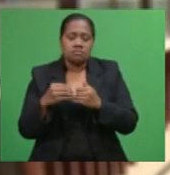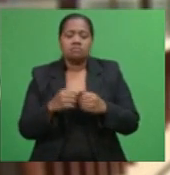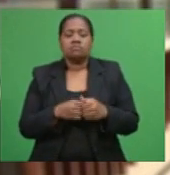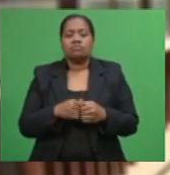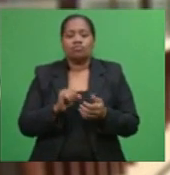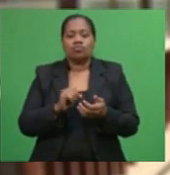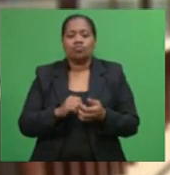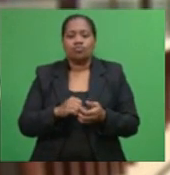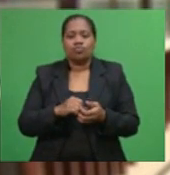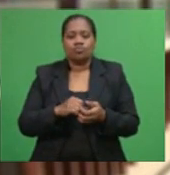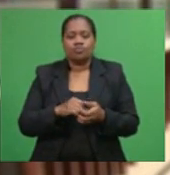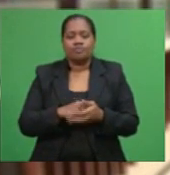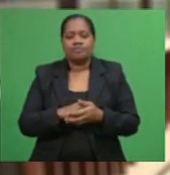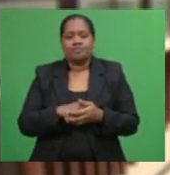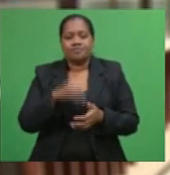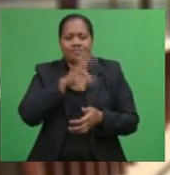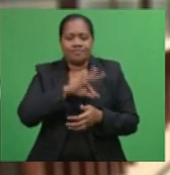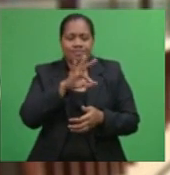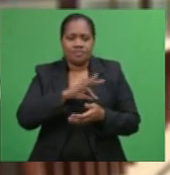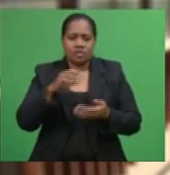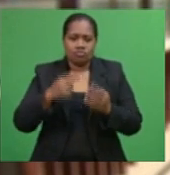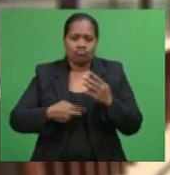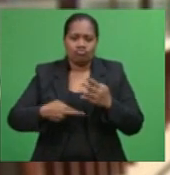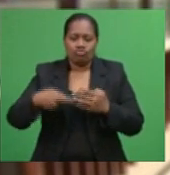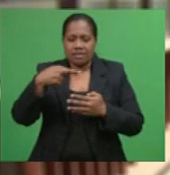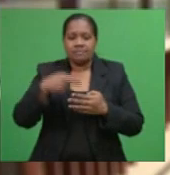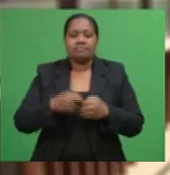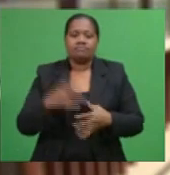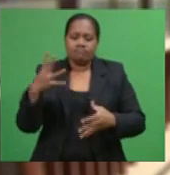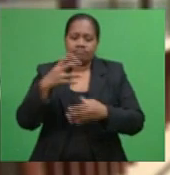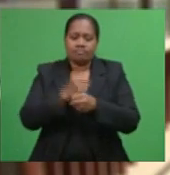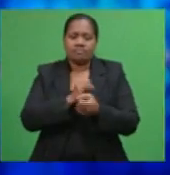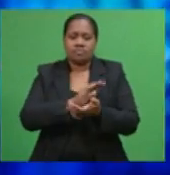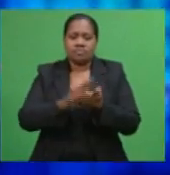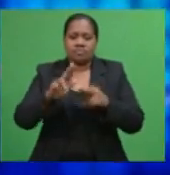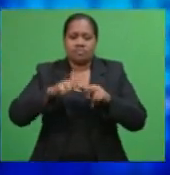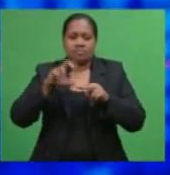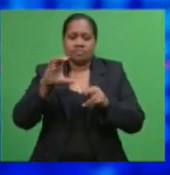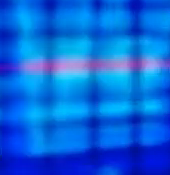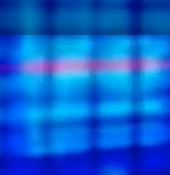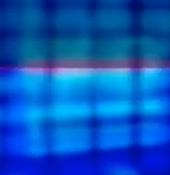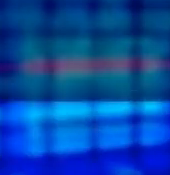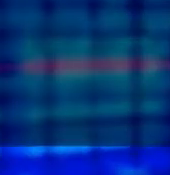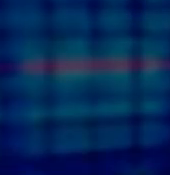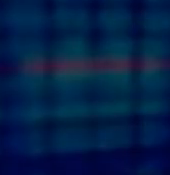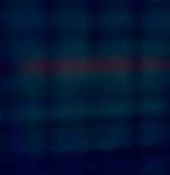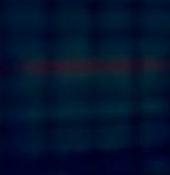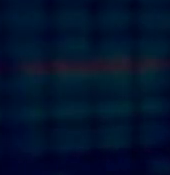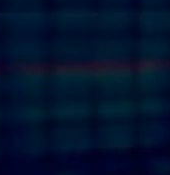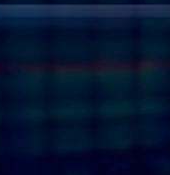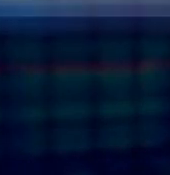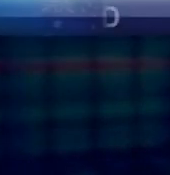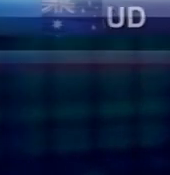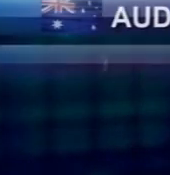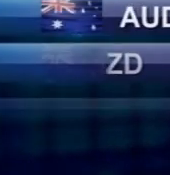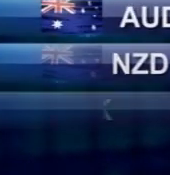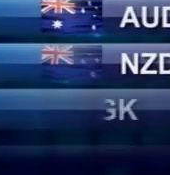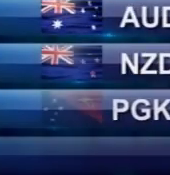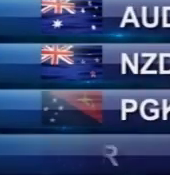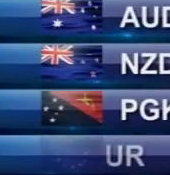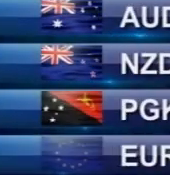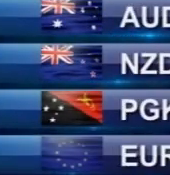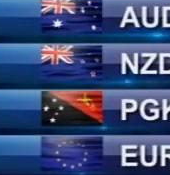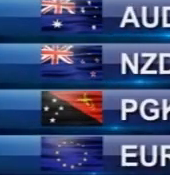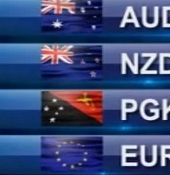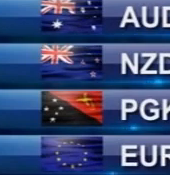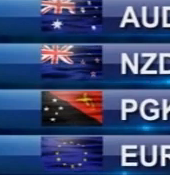at 0.25%. And that's a wrap from HFC Bank. Vinaka. Turning to today's exchange rates, as said this morning,